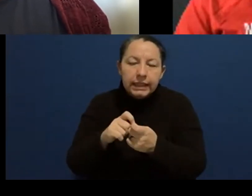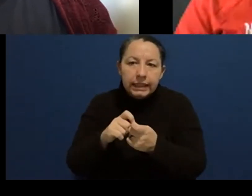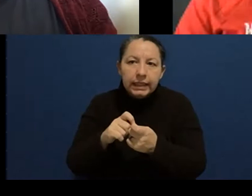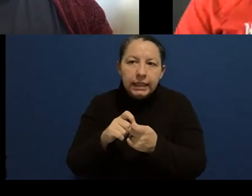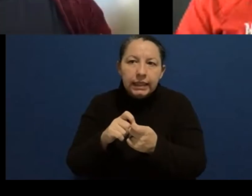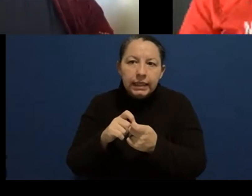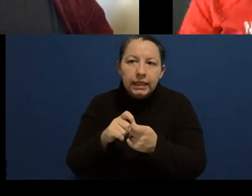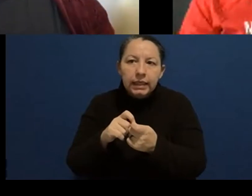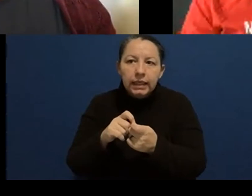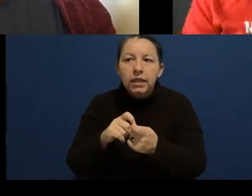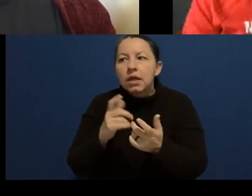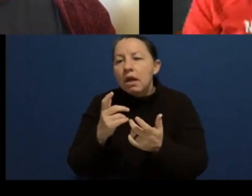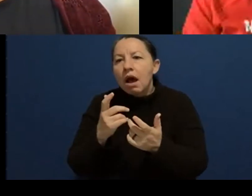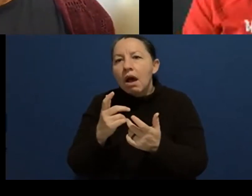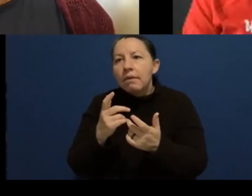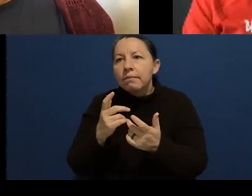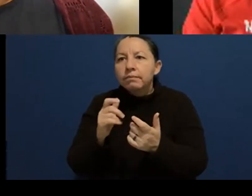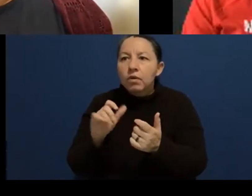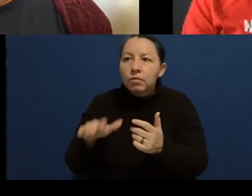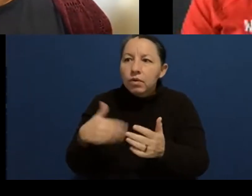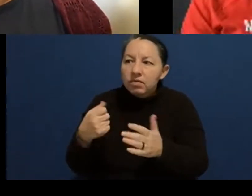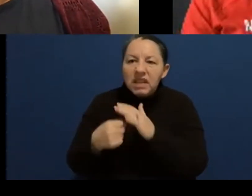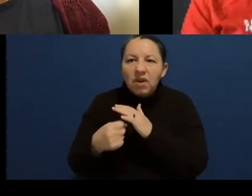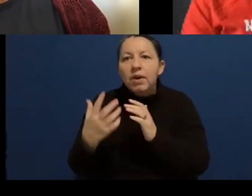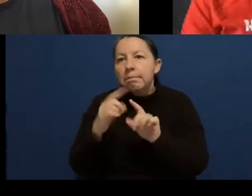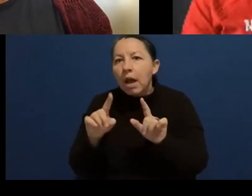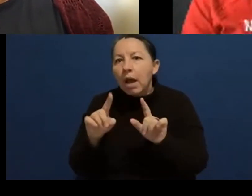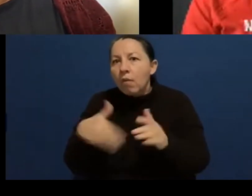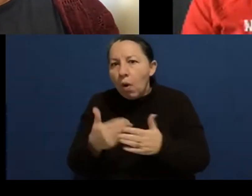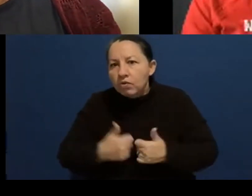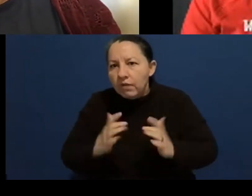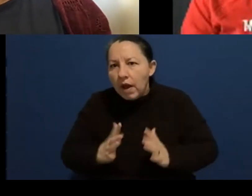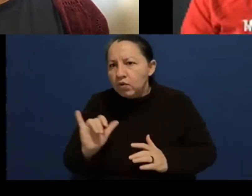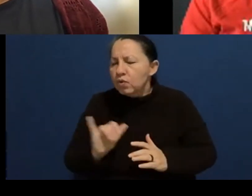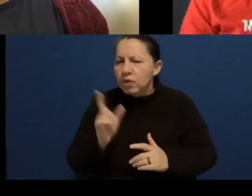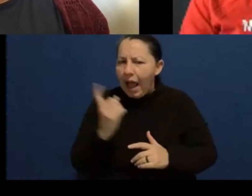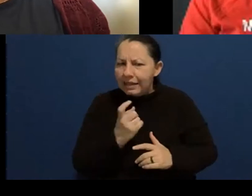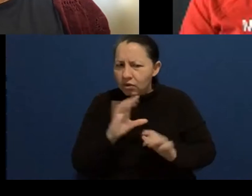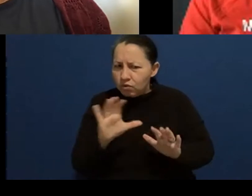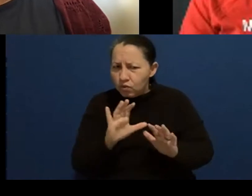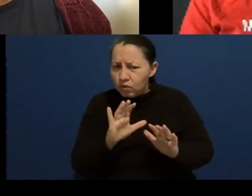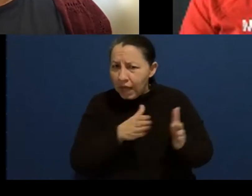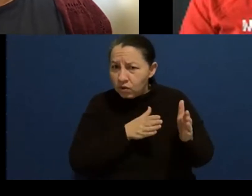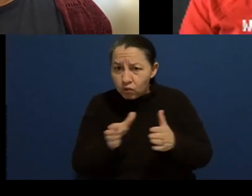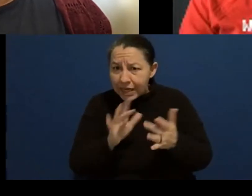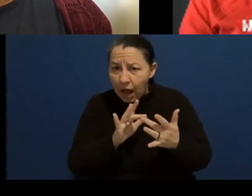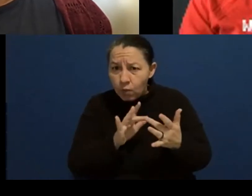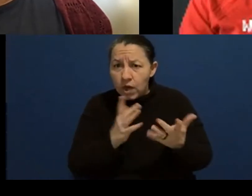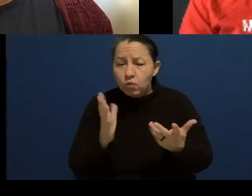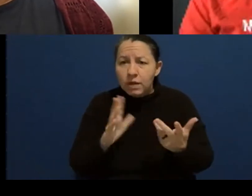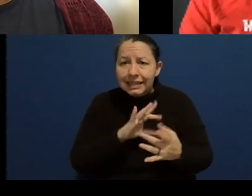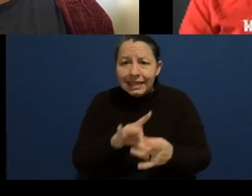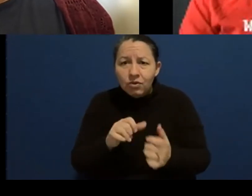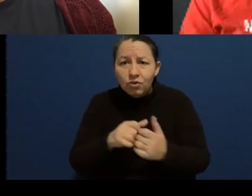all survivors. Do you do any sort of street outreach, or what does connection with survivors look like that?